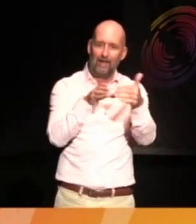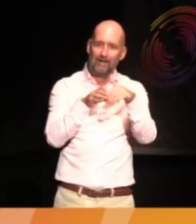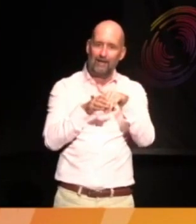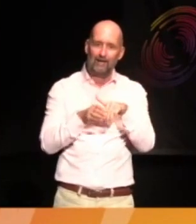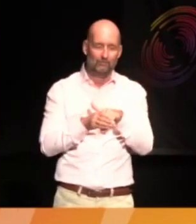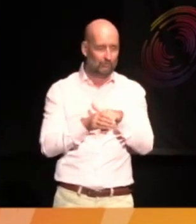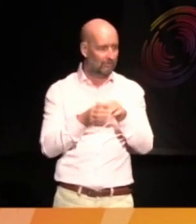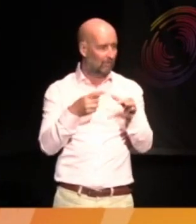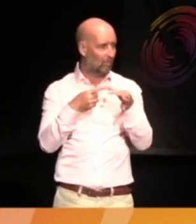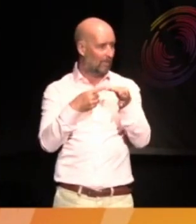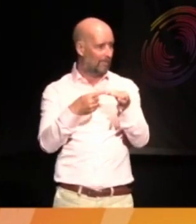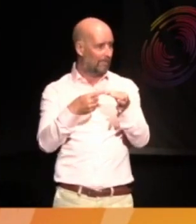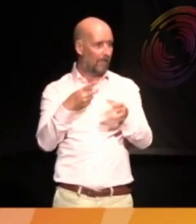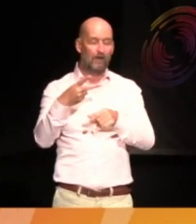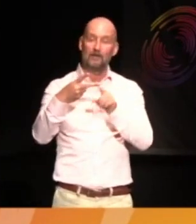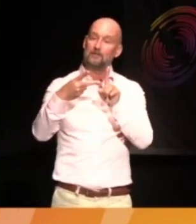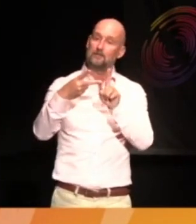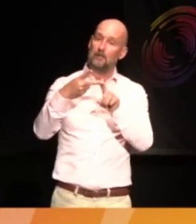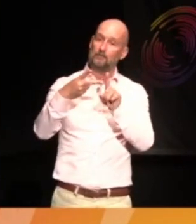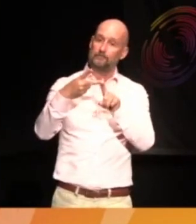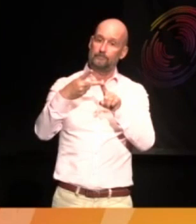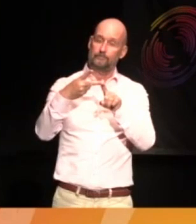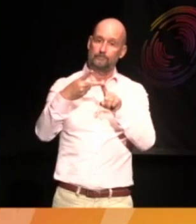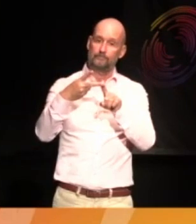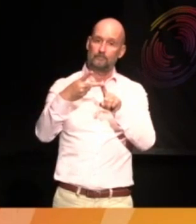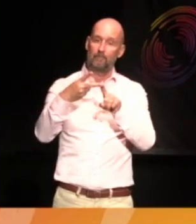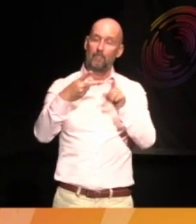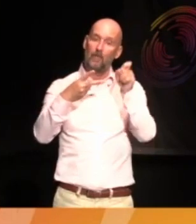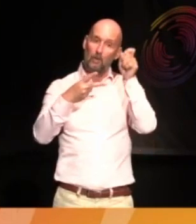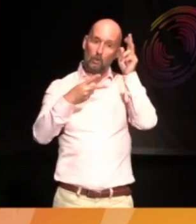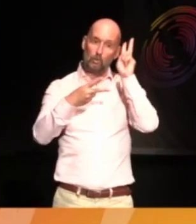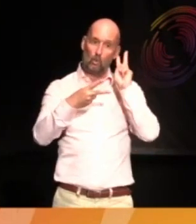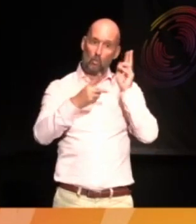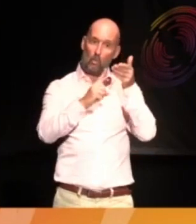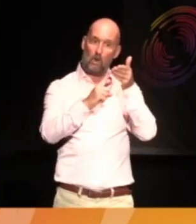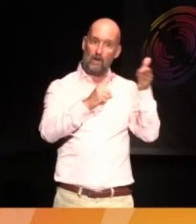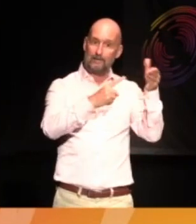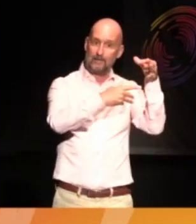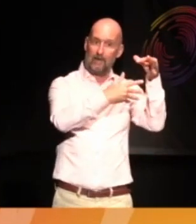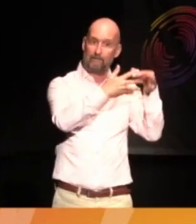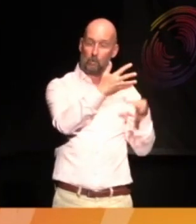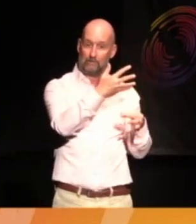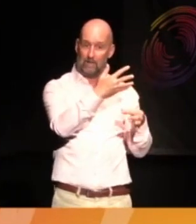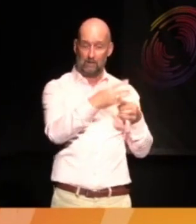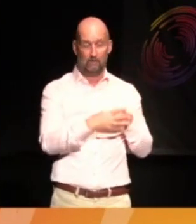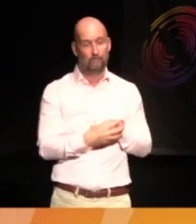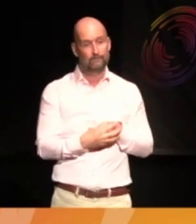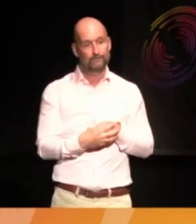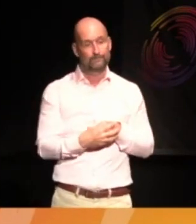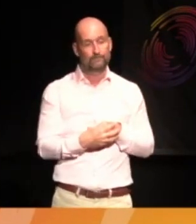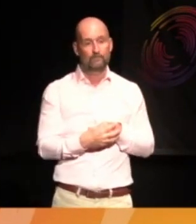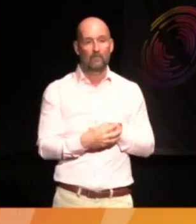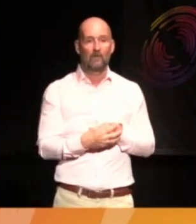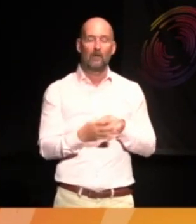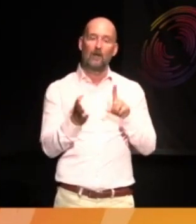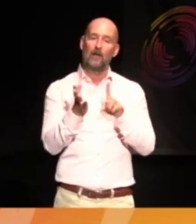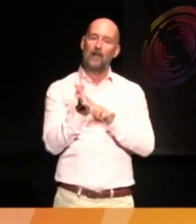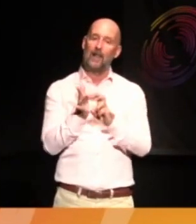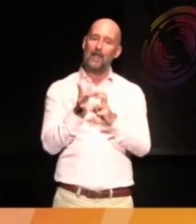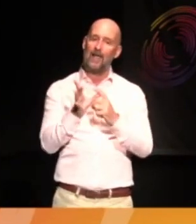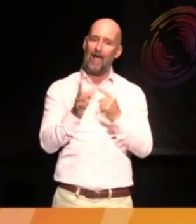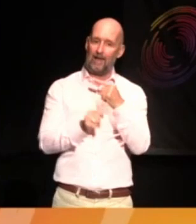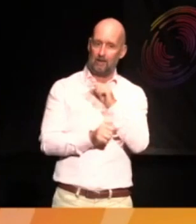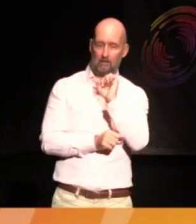one point. And the second one is in relation to neurodiversity, regarding Leanne's